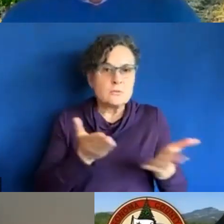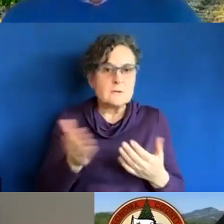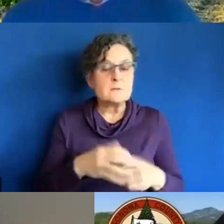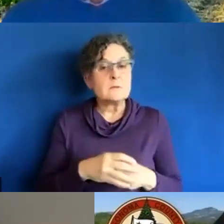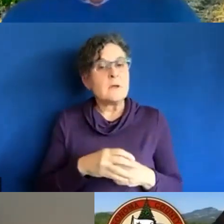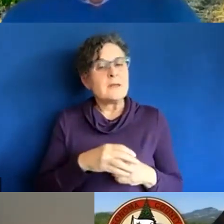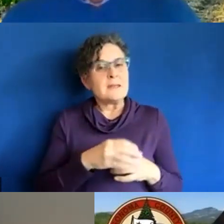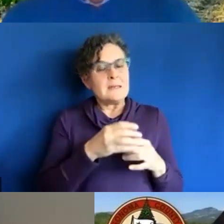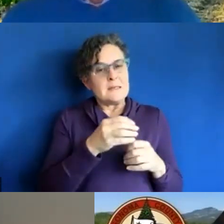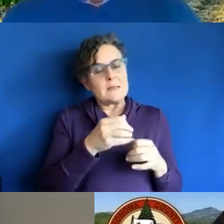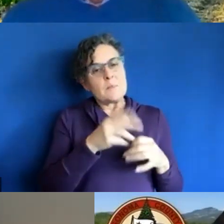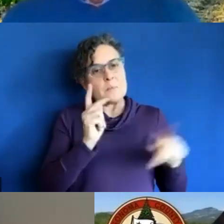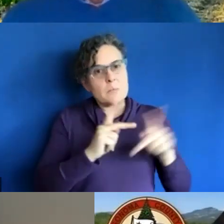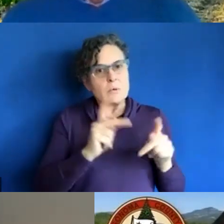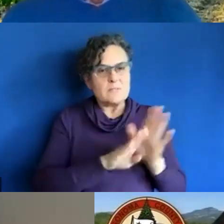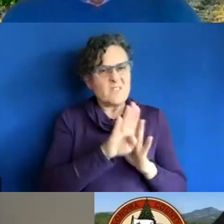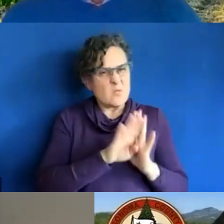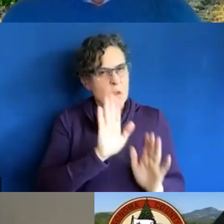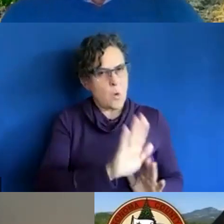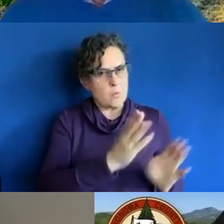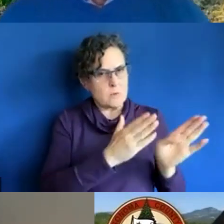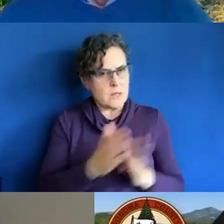on their feet.